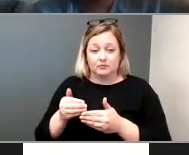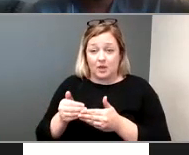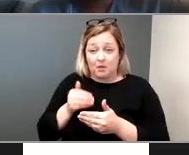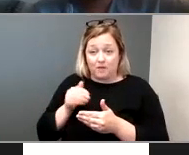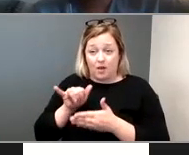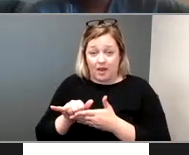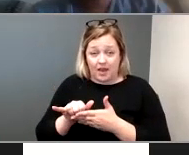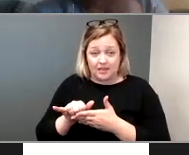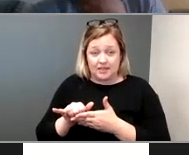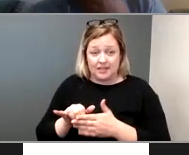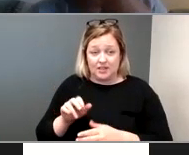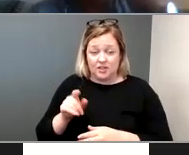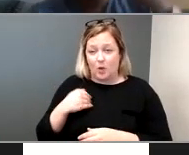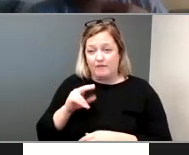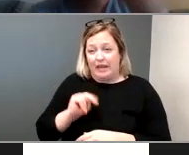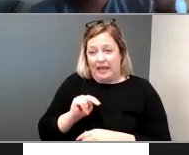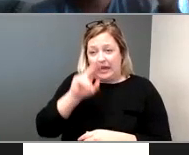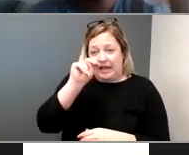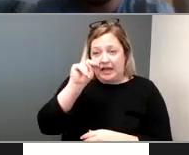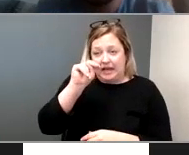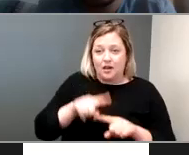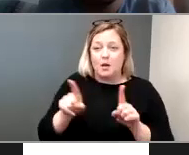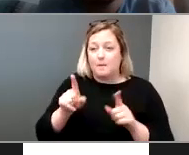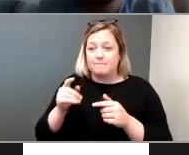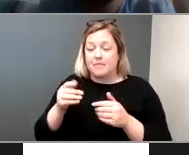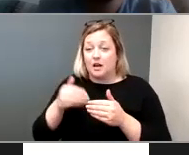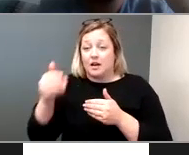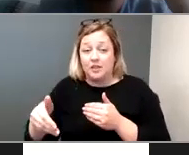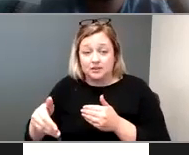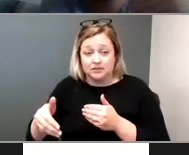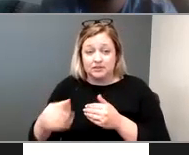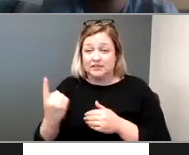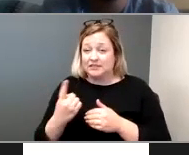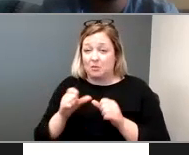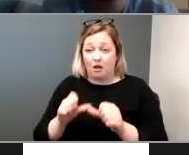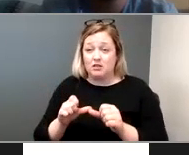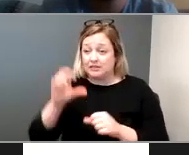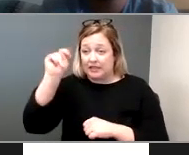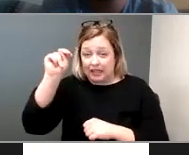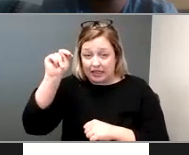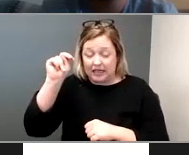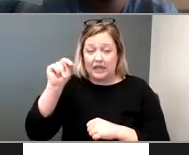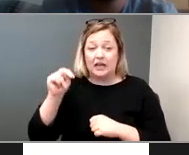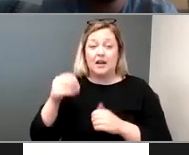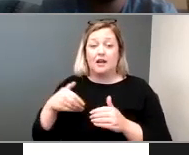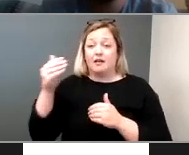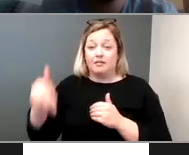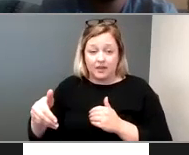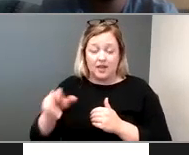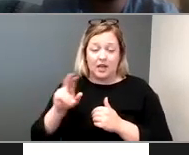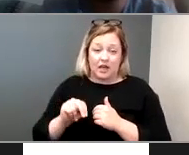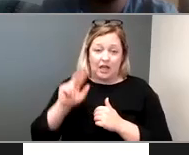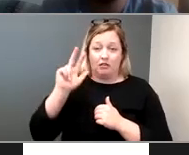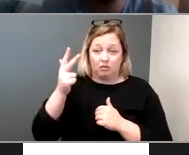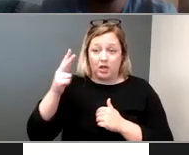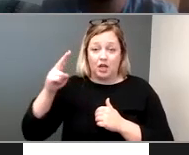the power of n. Right? Then we have some constant raised to the power of n. Then we have your exponentials n cubed, n squared, and so on.